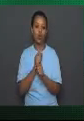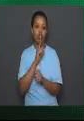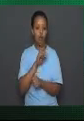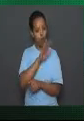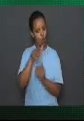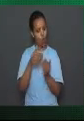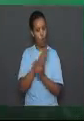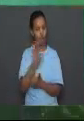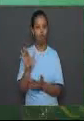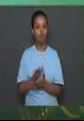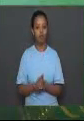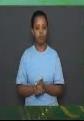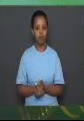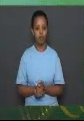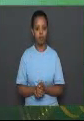everyone.